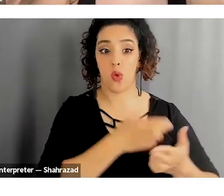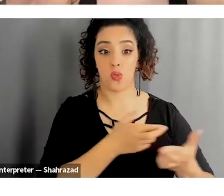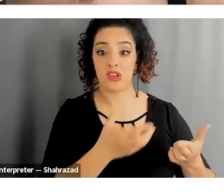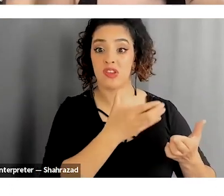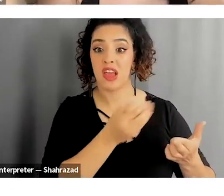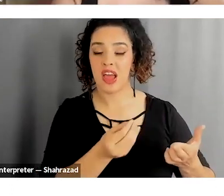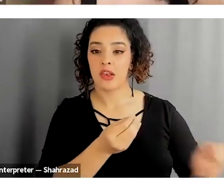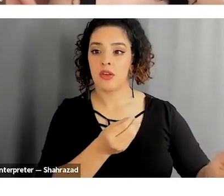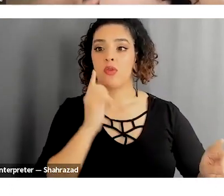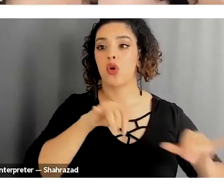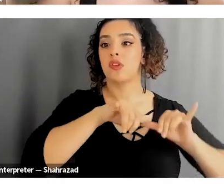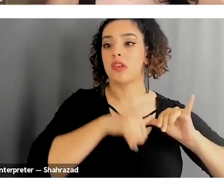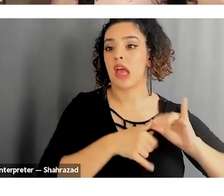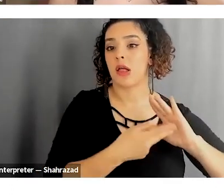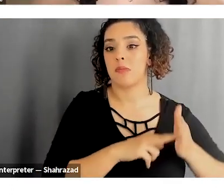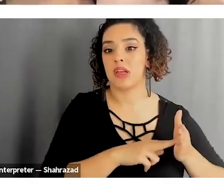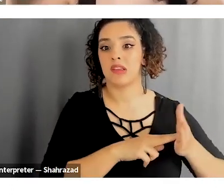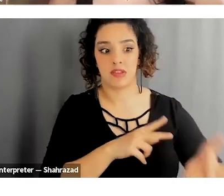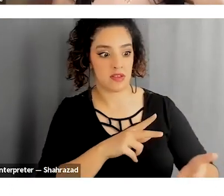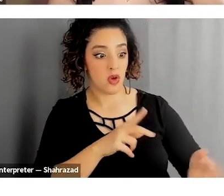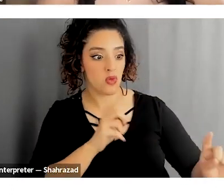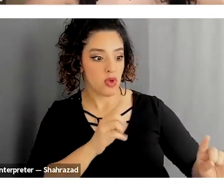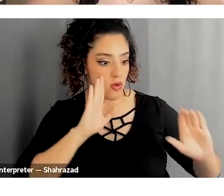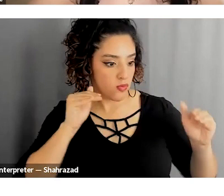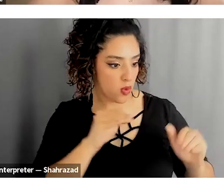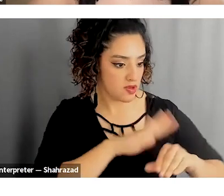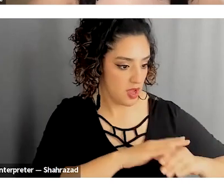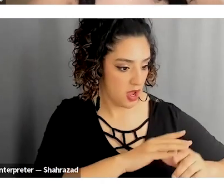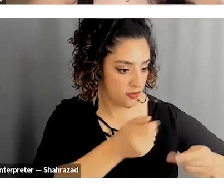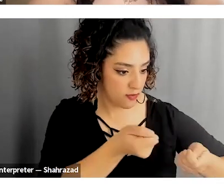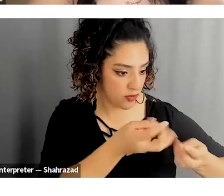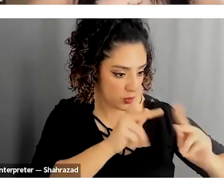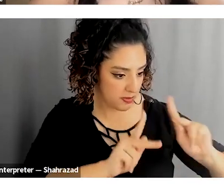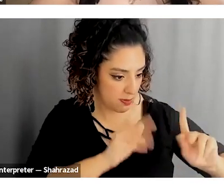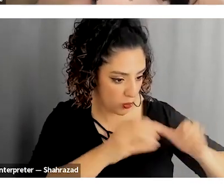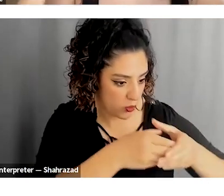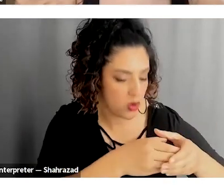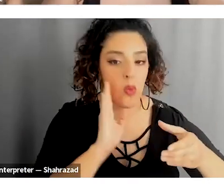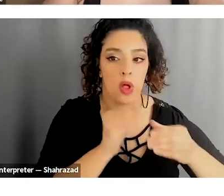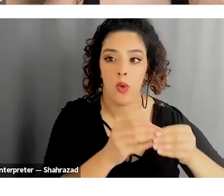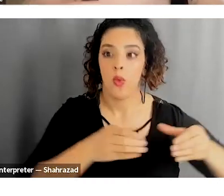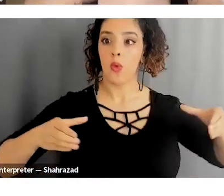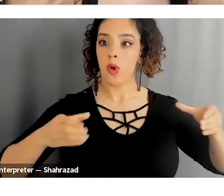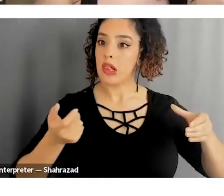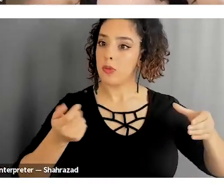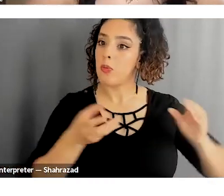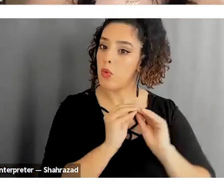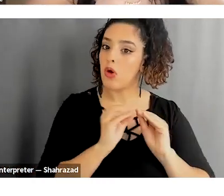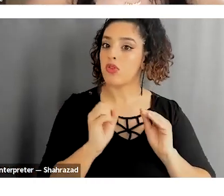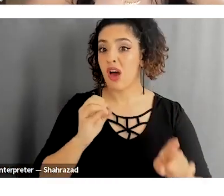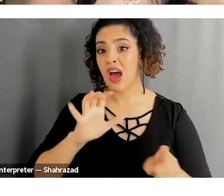scale means decentralizing it, creating new jobs, training new people. How do you feel about that, Cara? Like in your work, you are